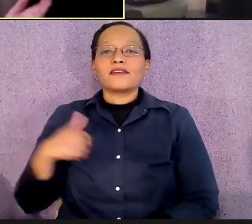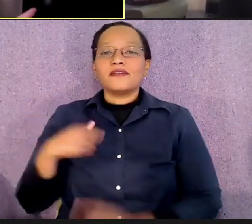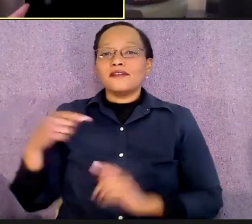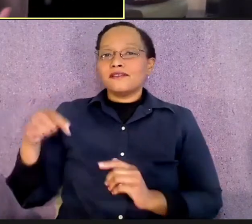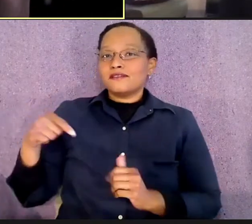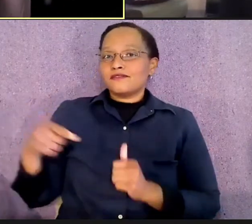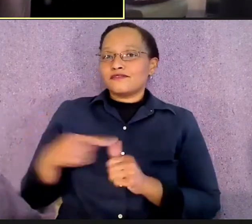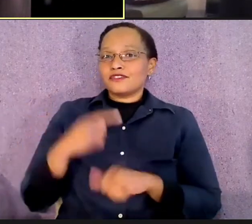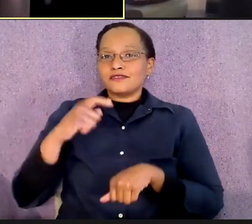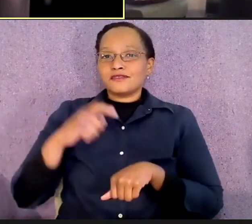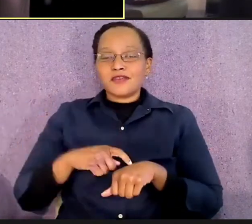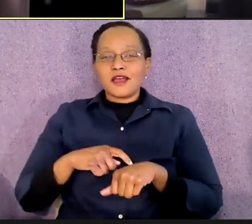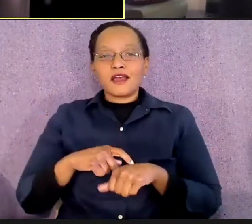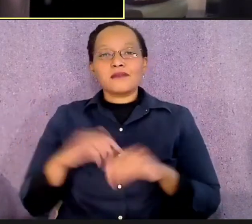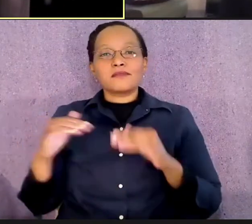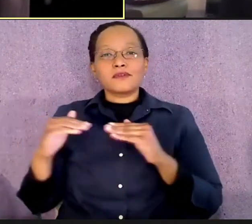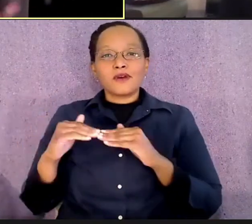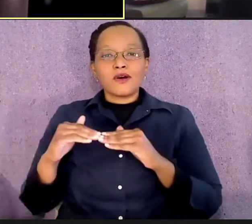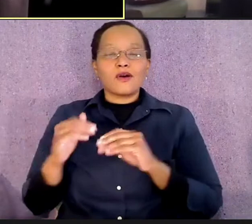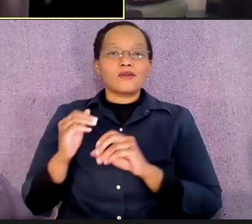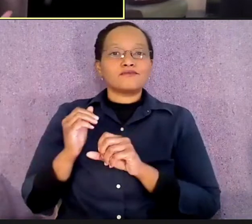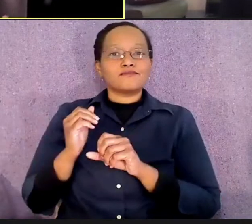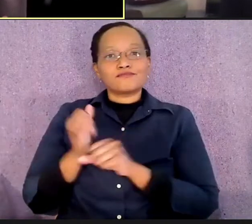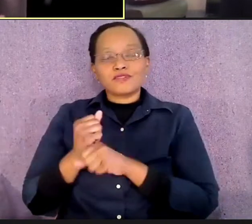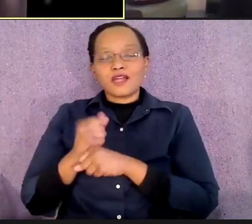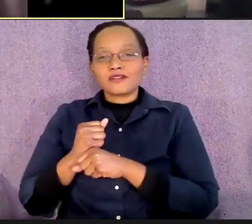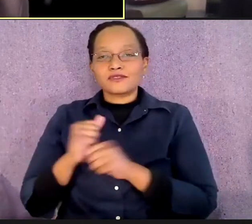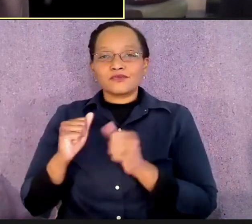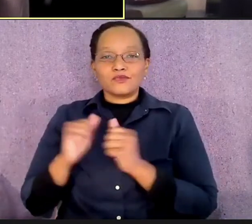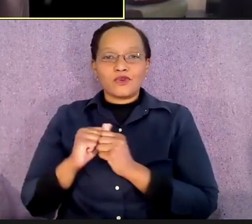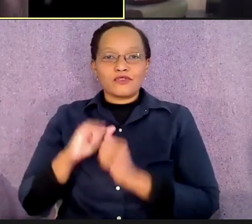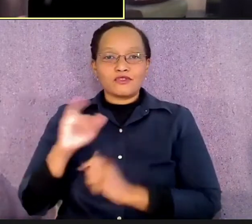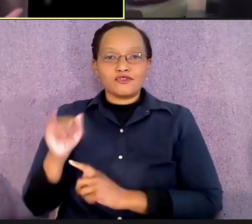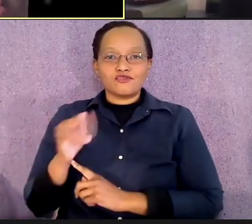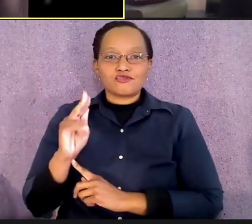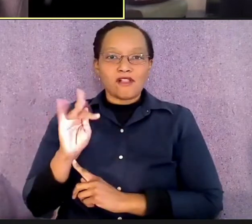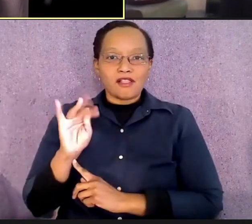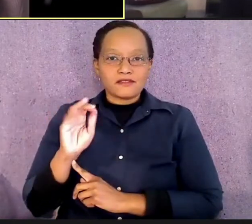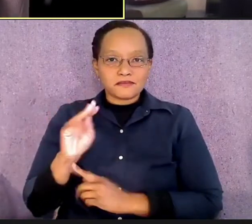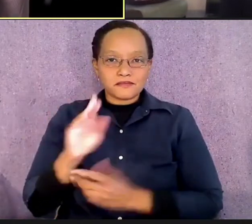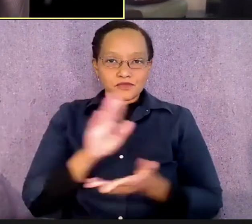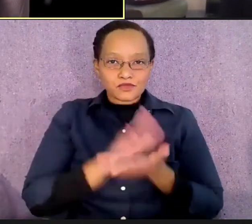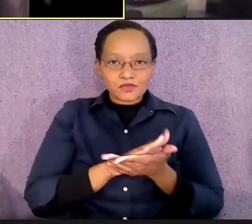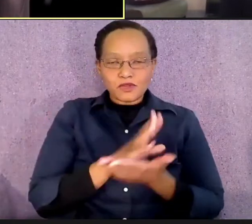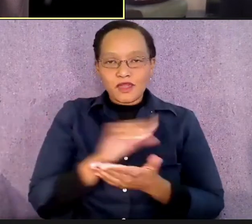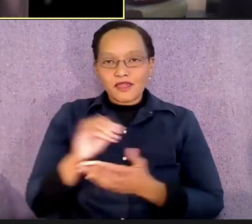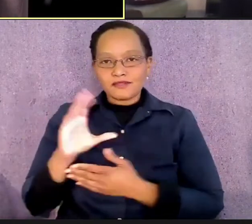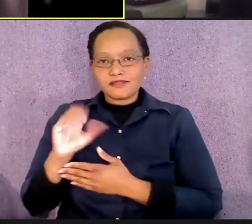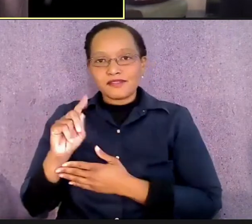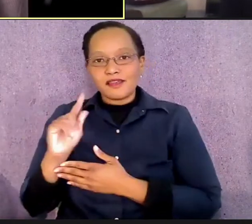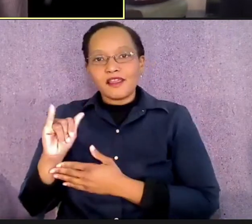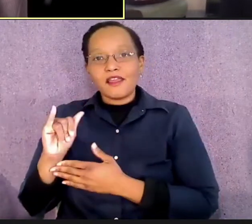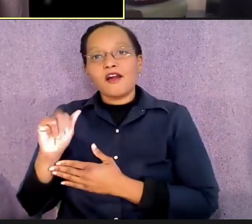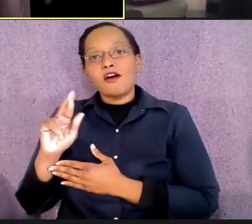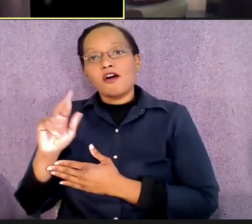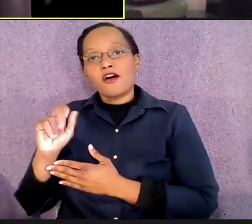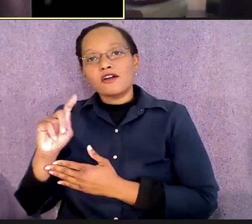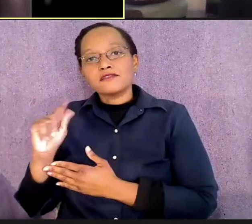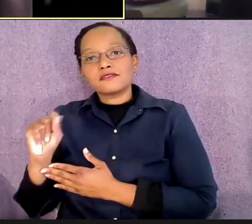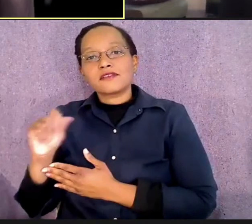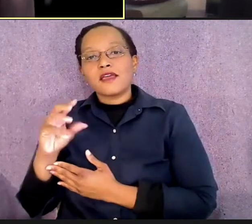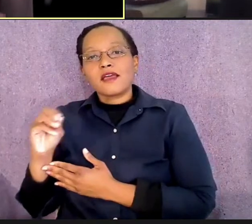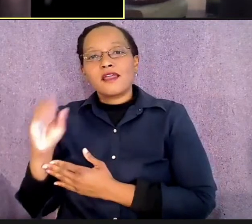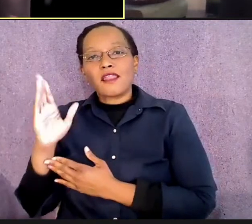first ever co-production with the Journalism School and City Arts and Lectures, and I'm so excited to welcome our guest, Kamau Bell. He's